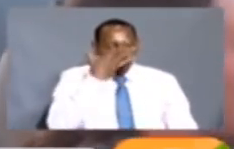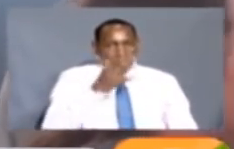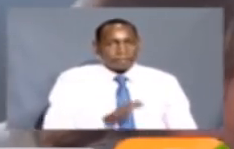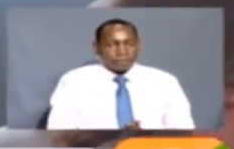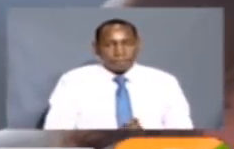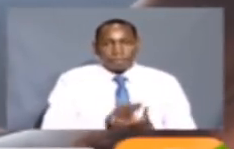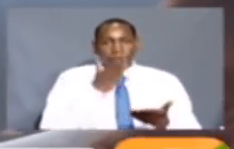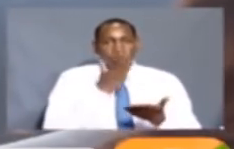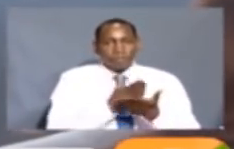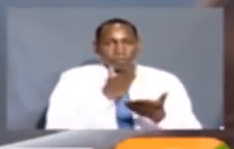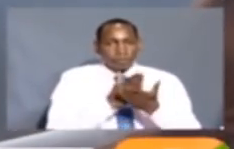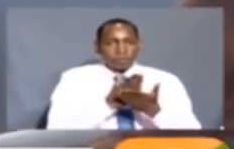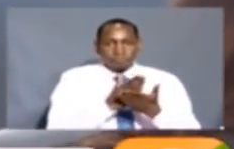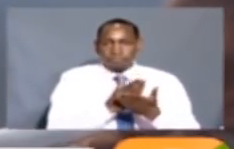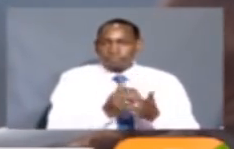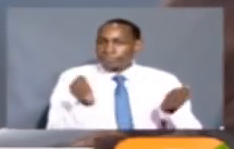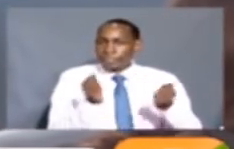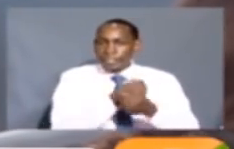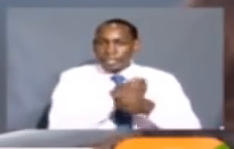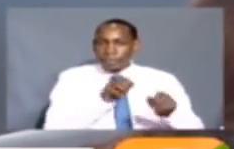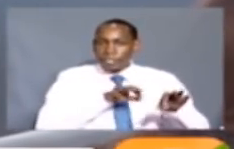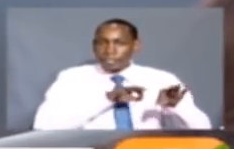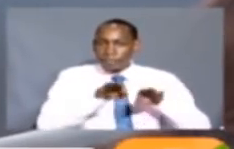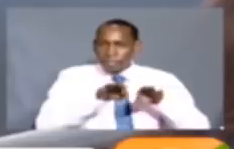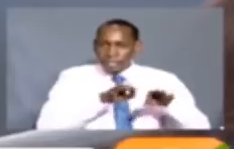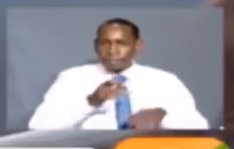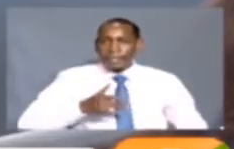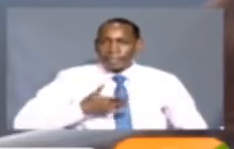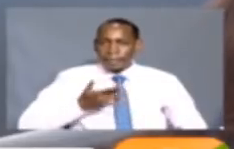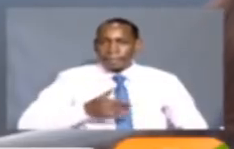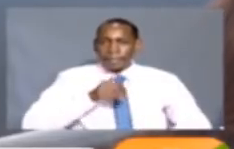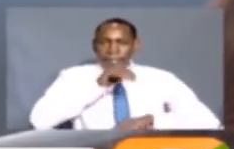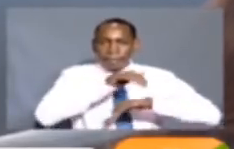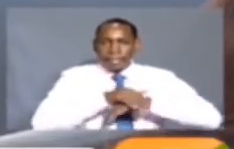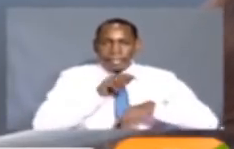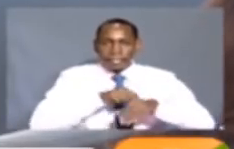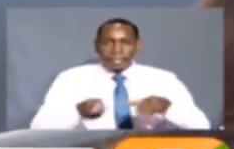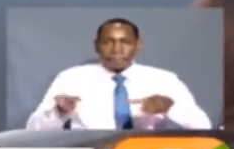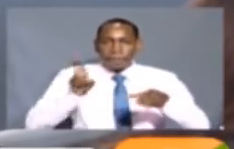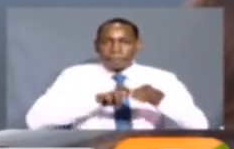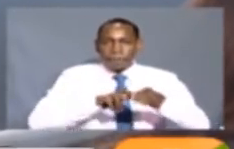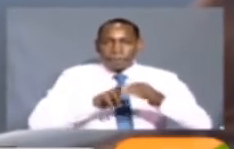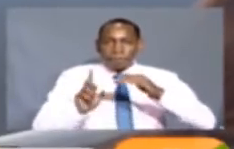It's very hard to describe the feeling you get when you're just floating through the air.